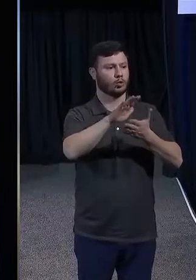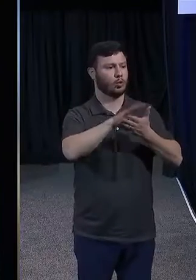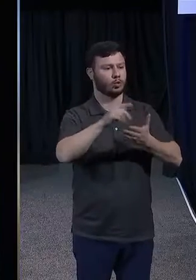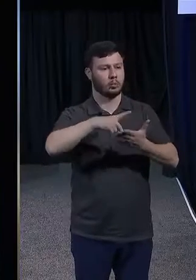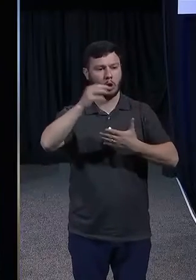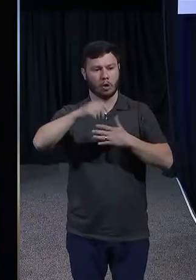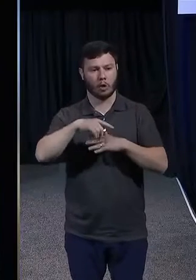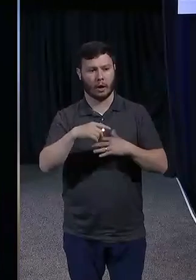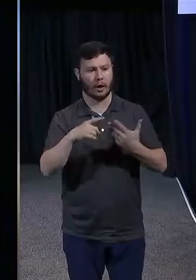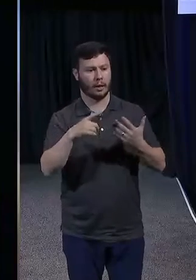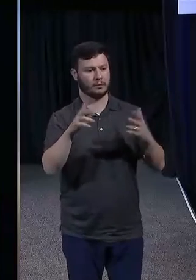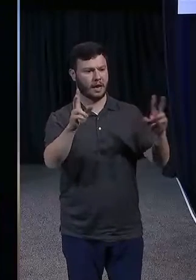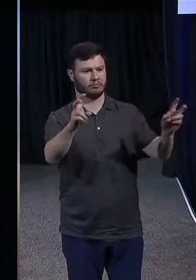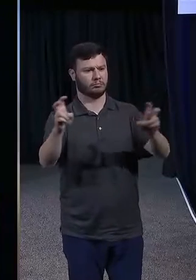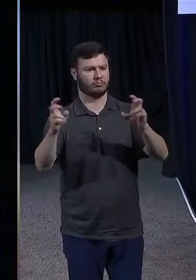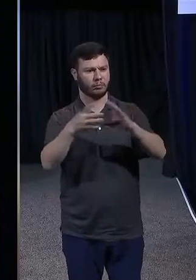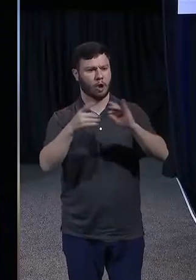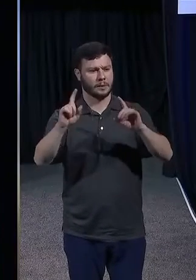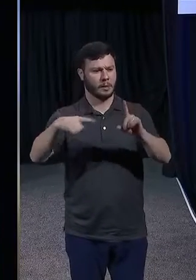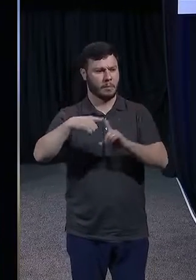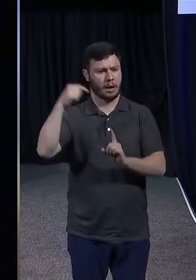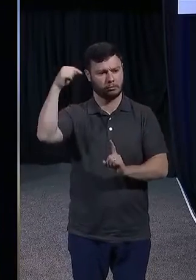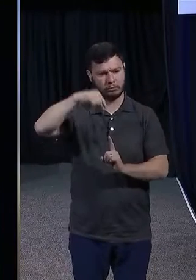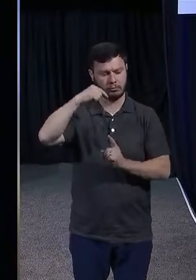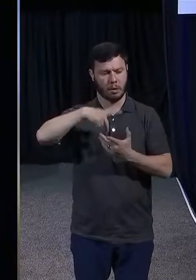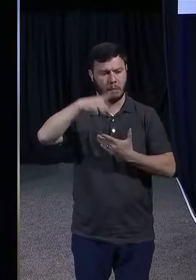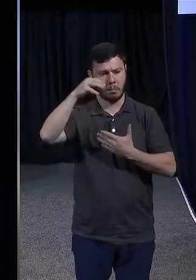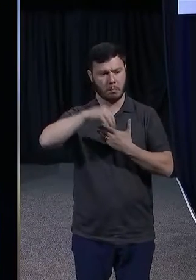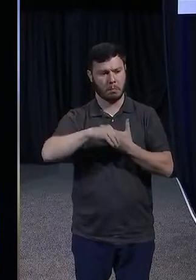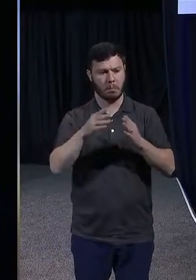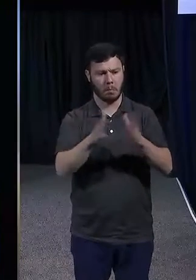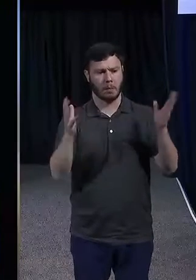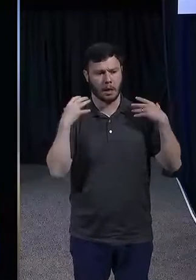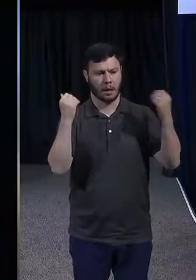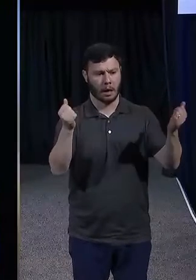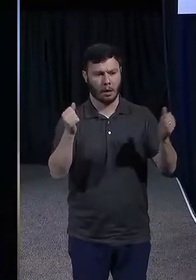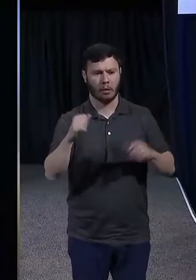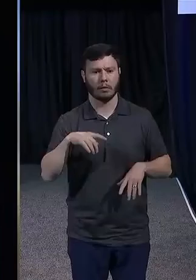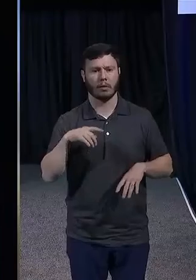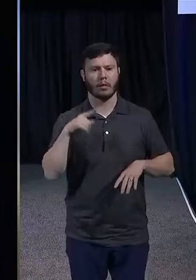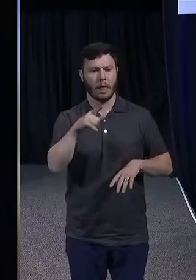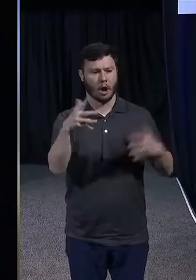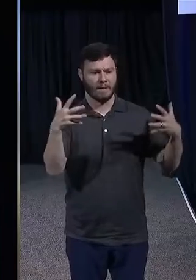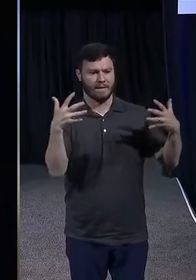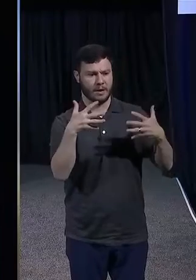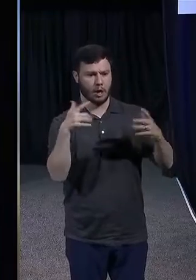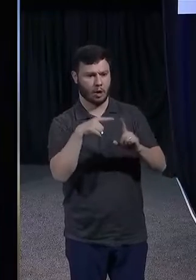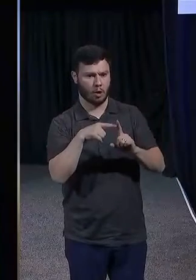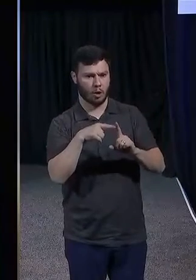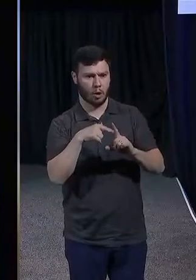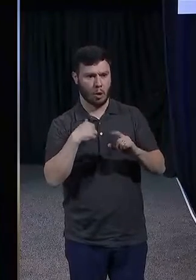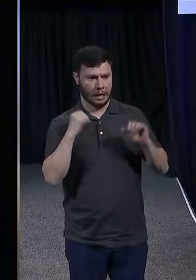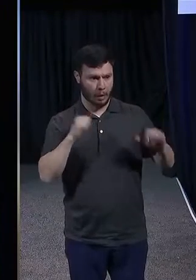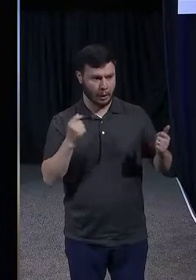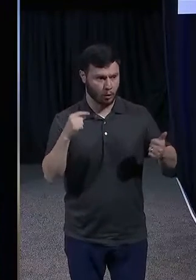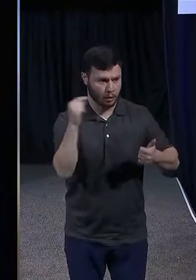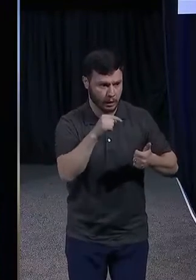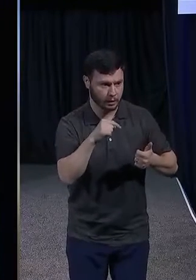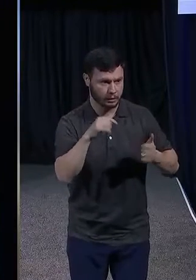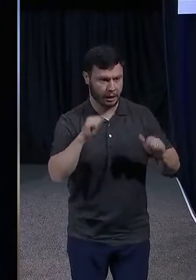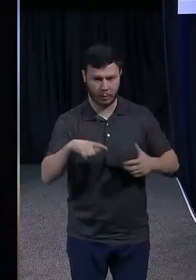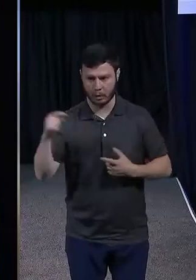health is a real fear and reluctance and kind of not knowing what they can do. And I think that there are a lot